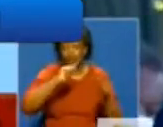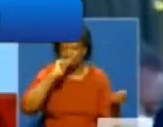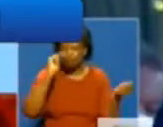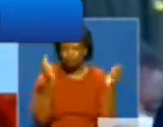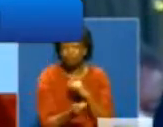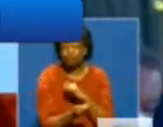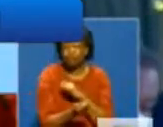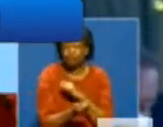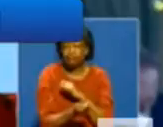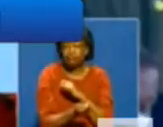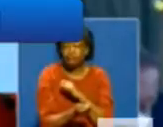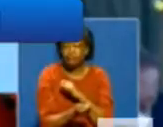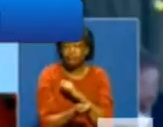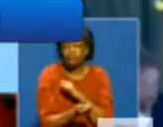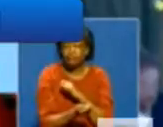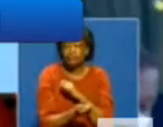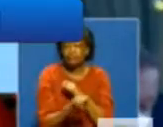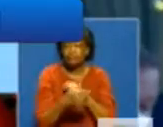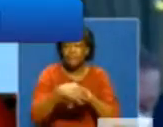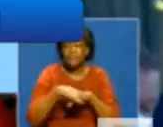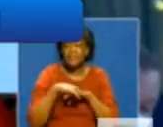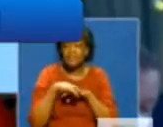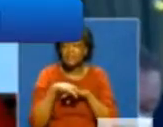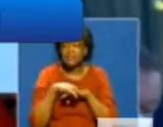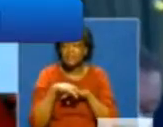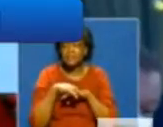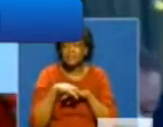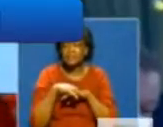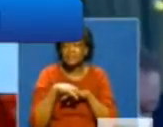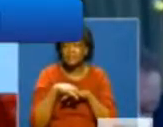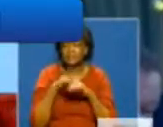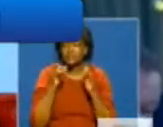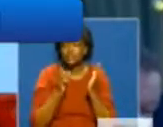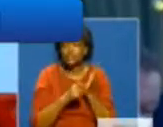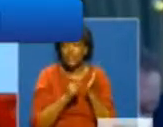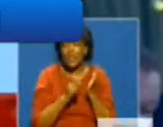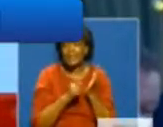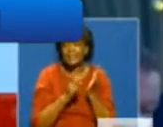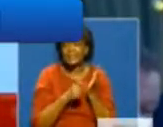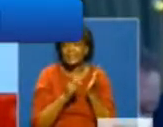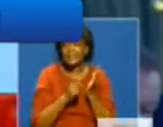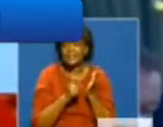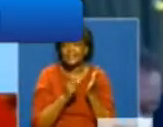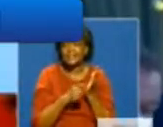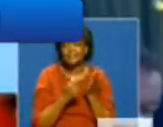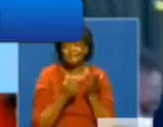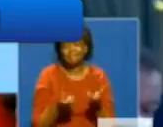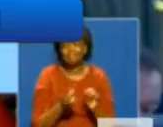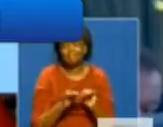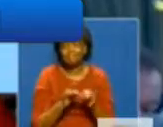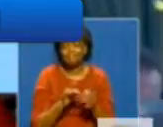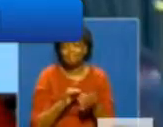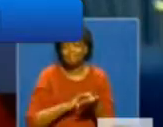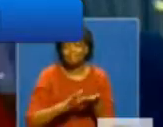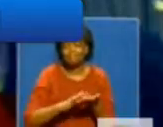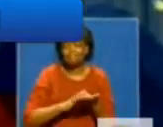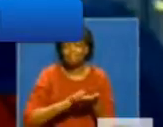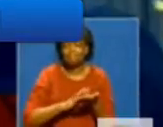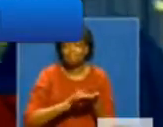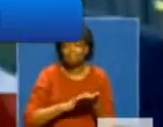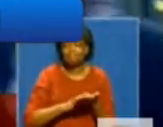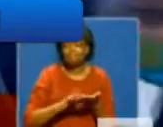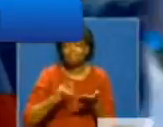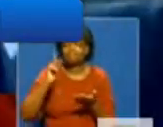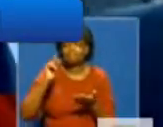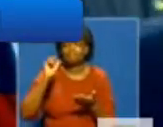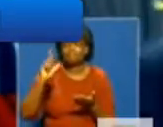bill into English, into Swahili, into Braille, into Kenya Sign